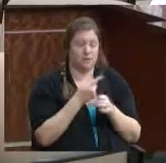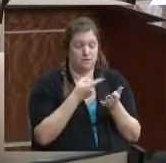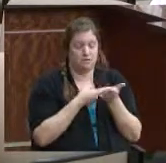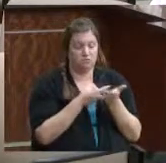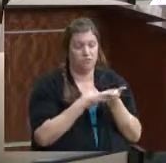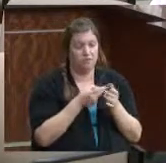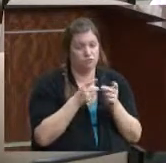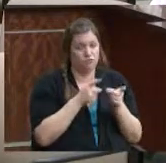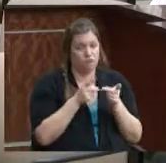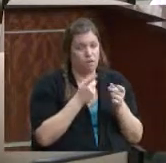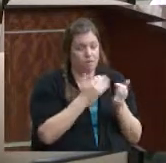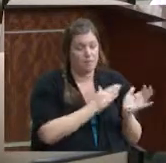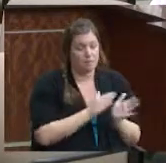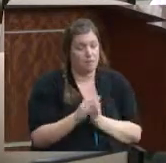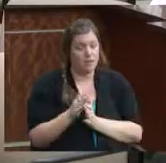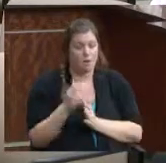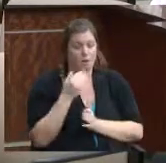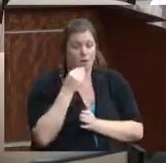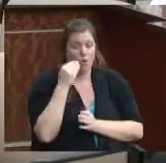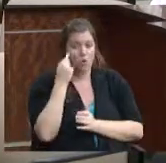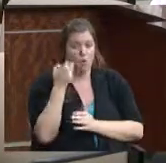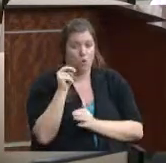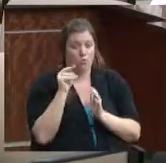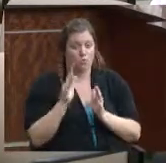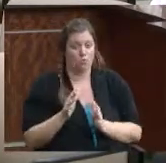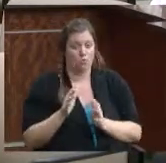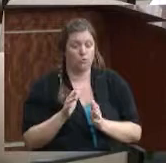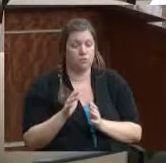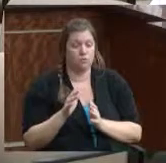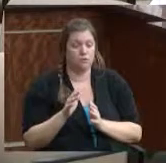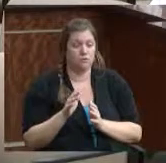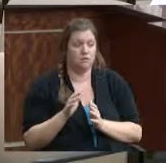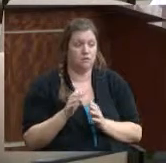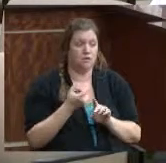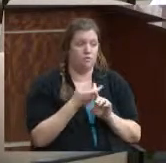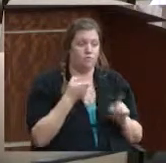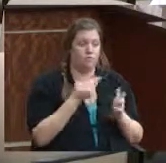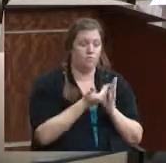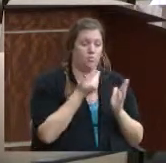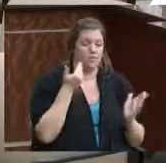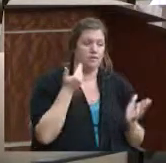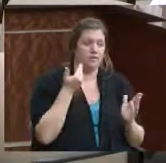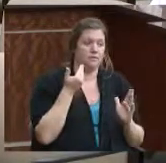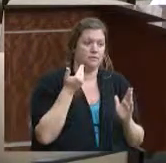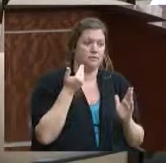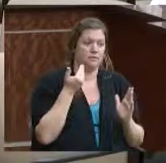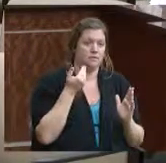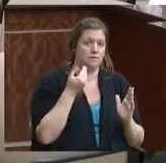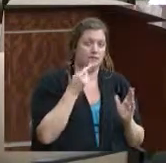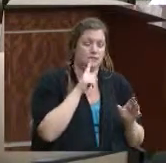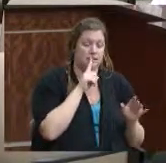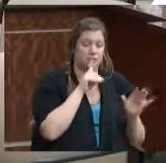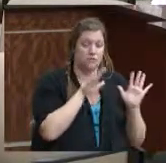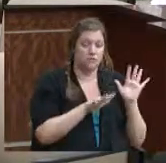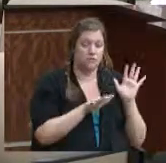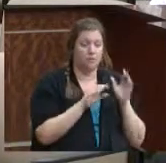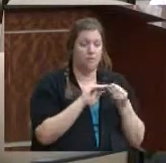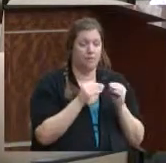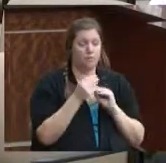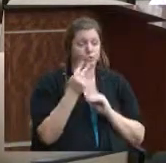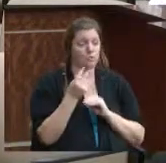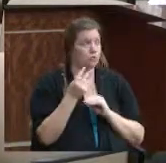and describe its plans to the homeowners and residents, despite the testimony from a previous the previous testimony. Number